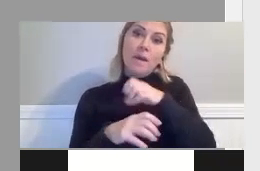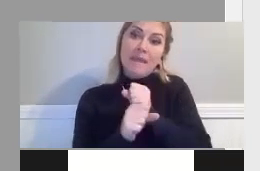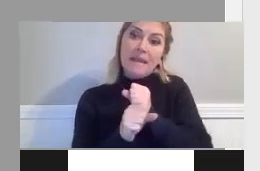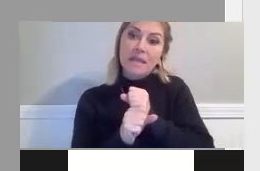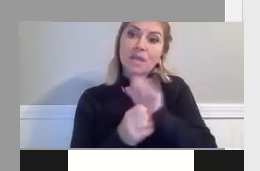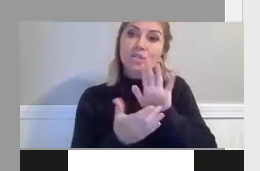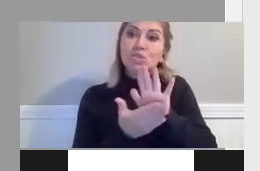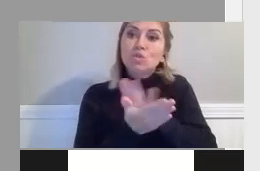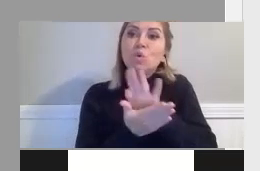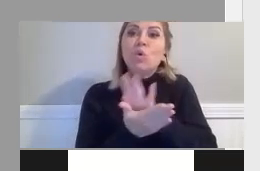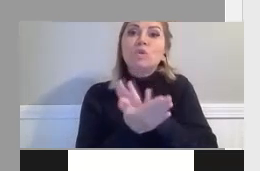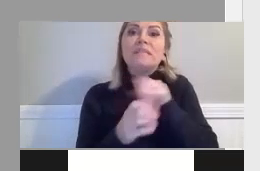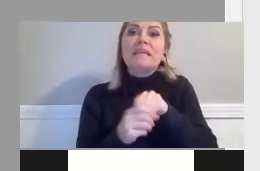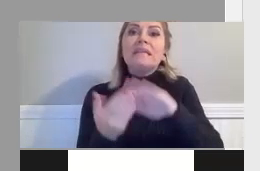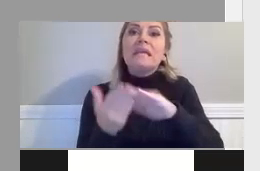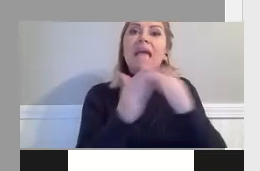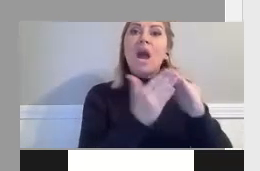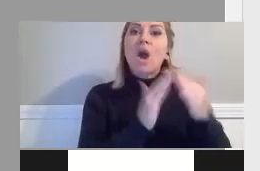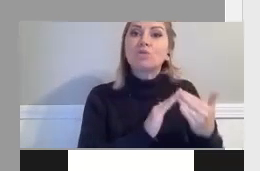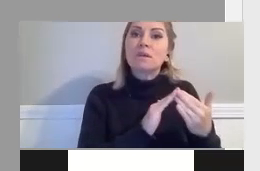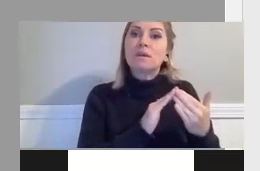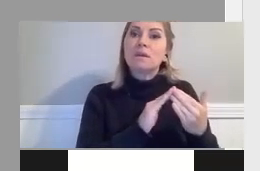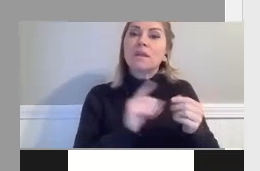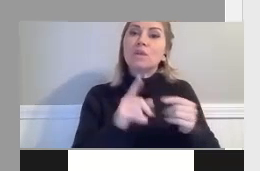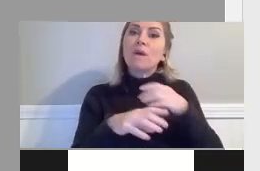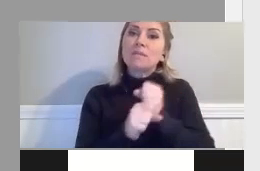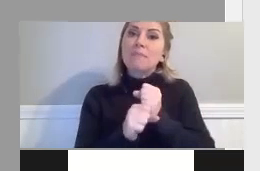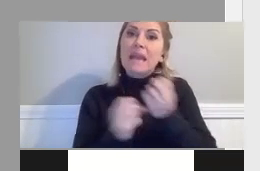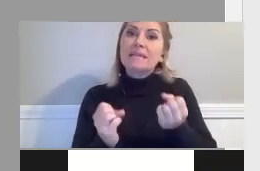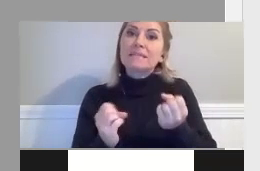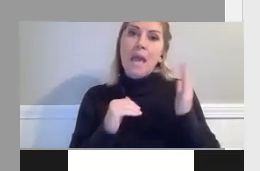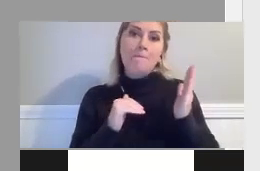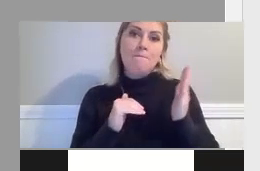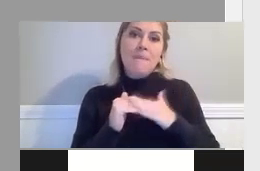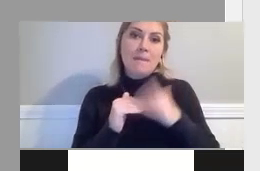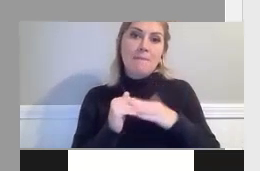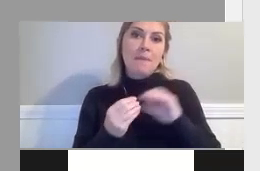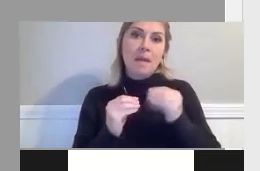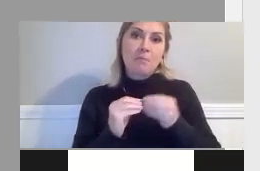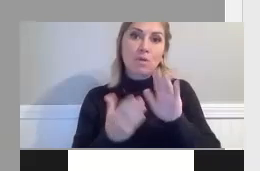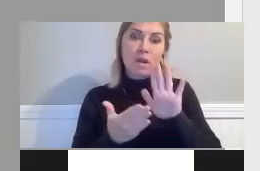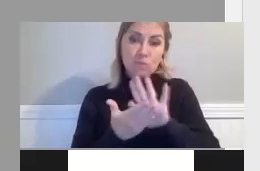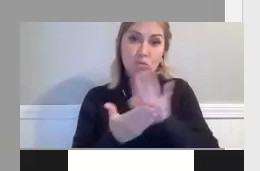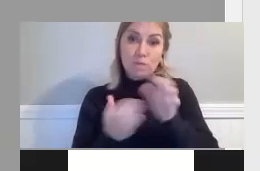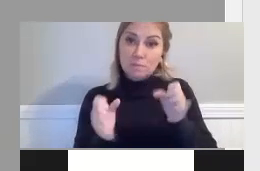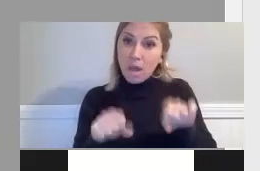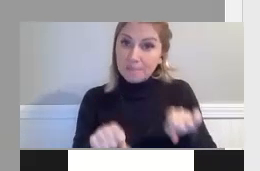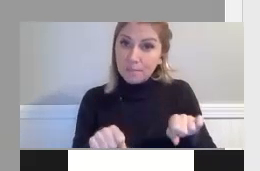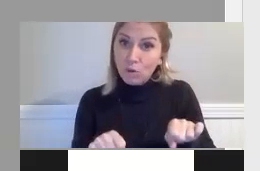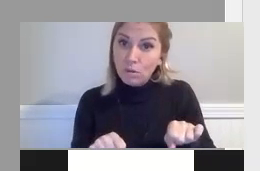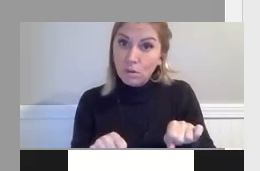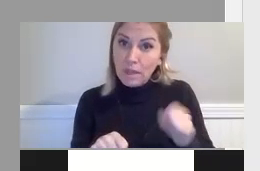in these towns where you want to create as minimum a number of schools as possible,